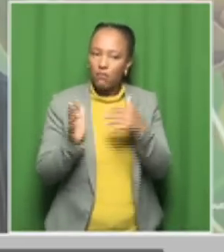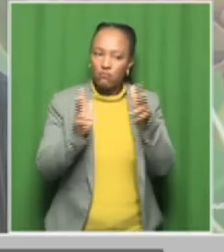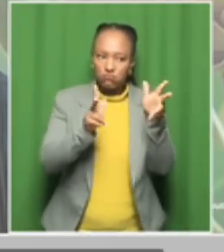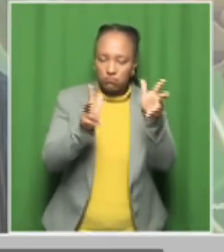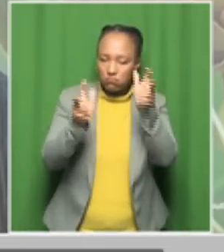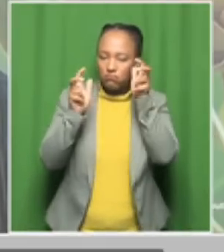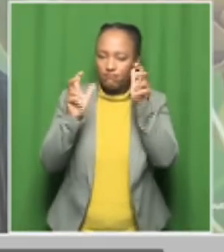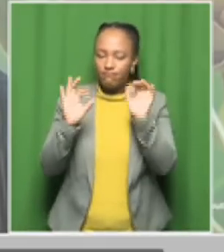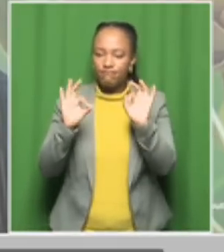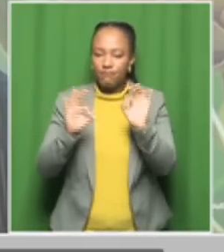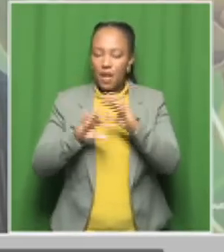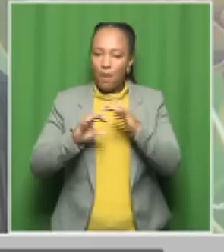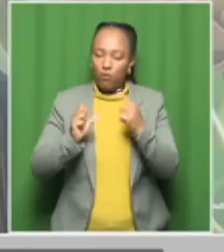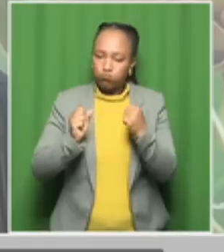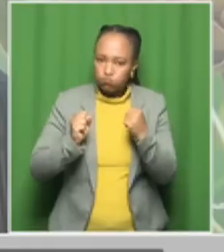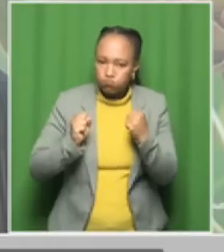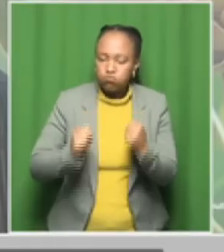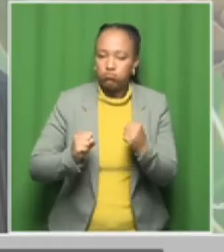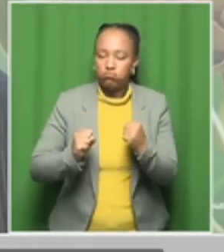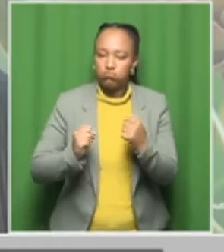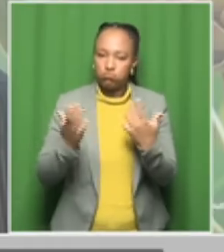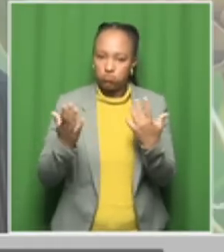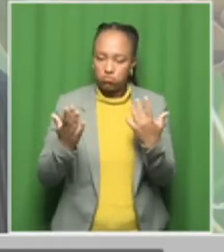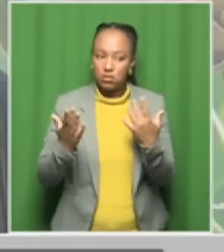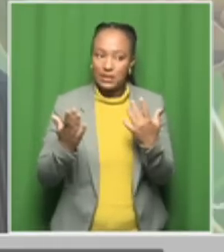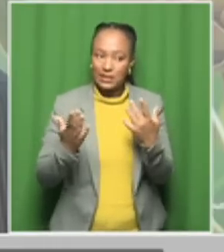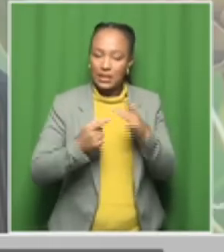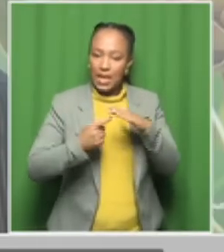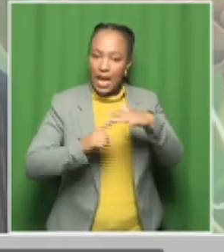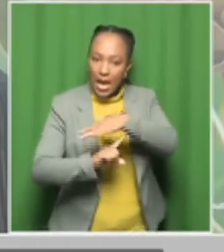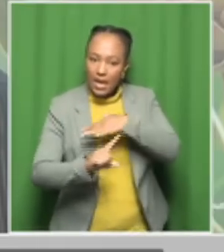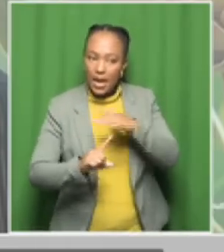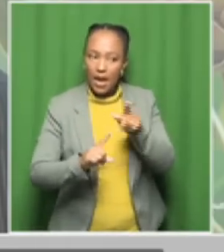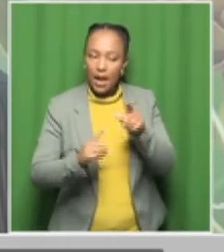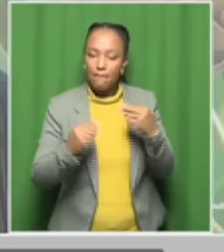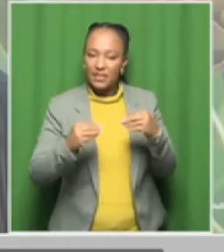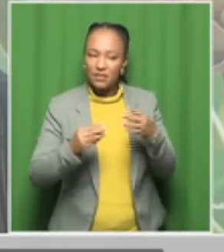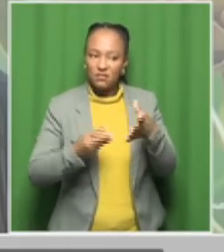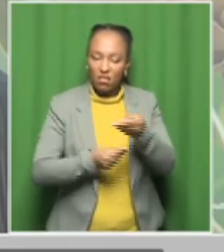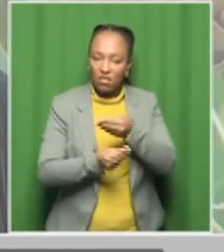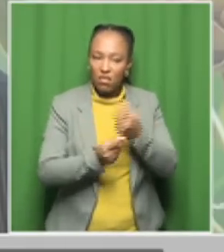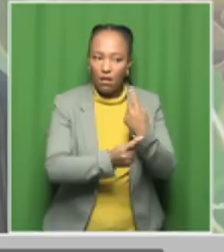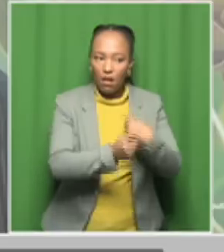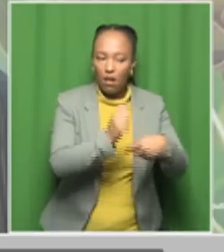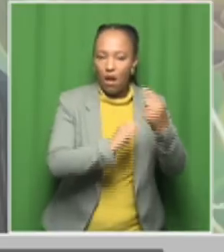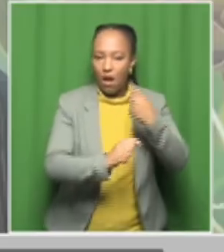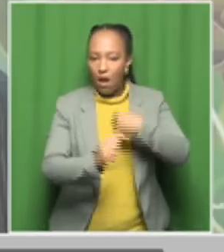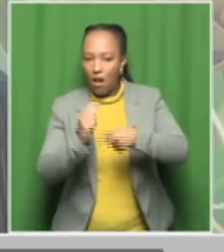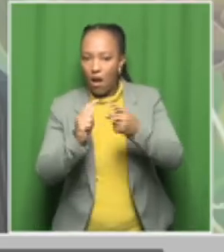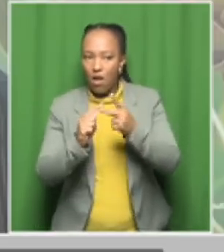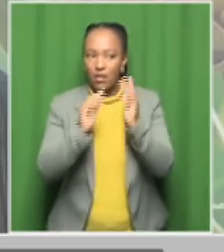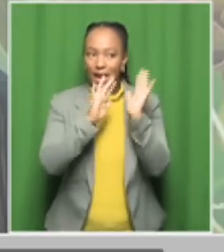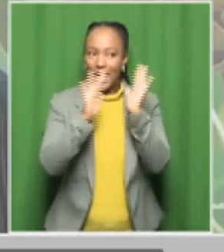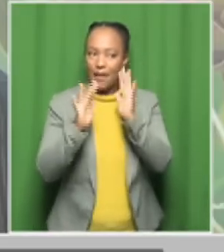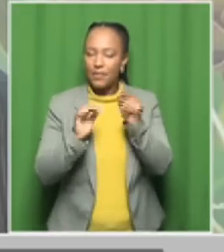further strengthened, especially on areas such as trade, such as climate action and the